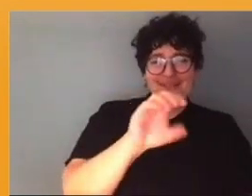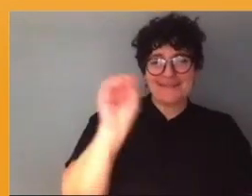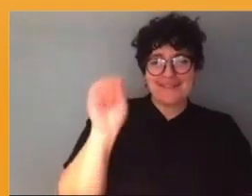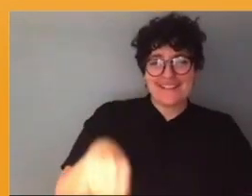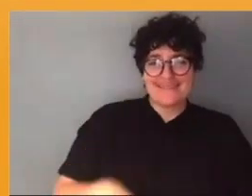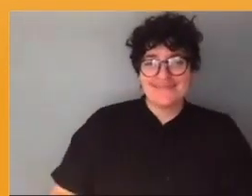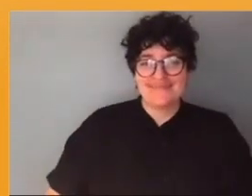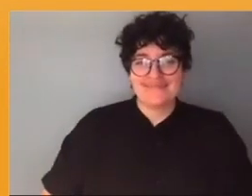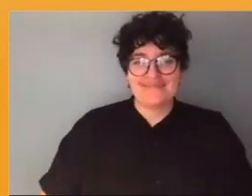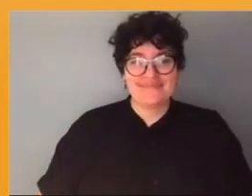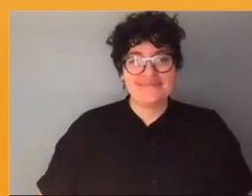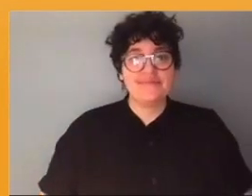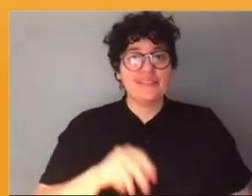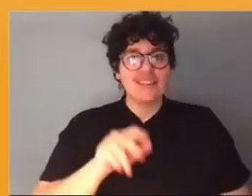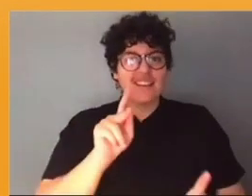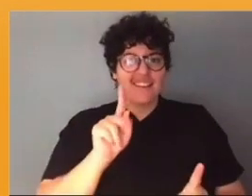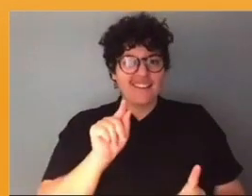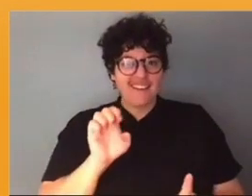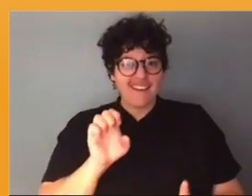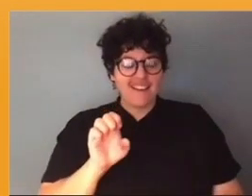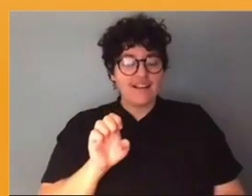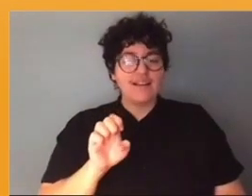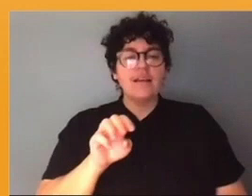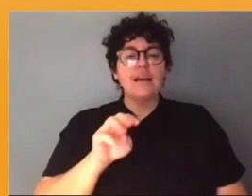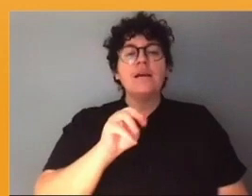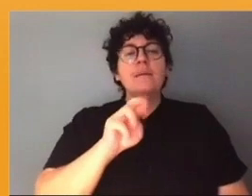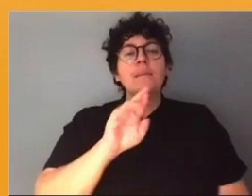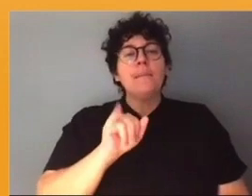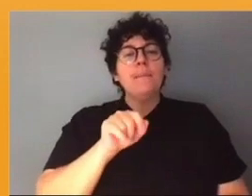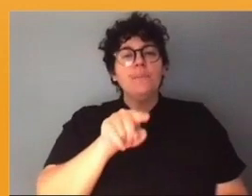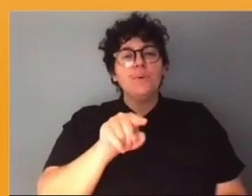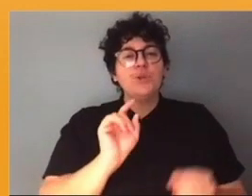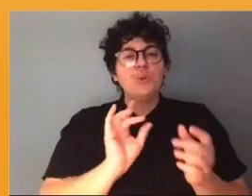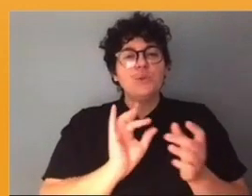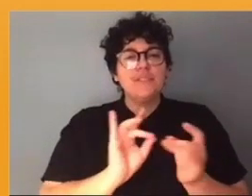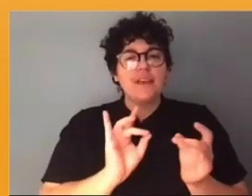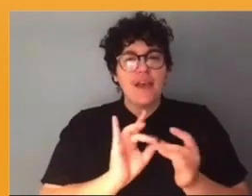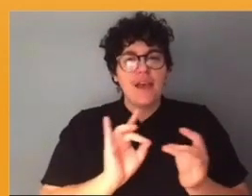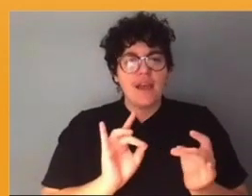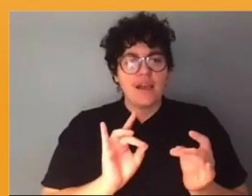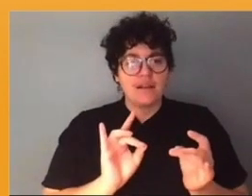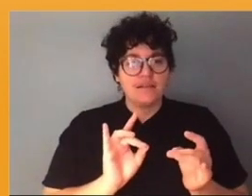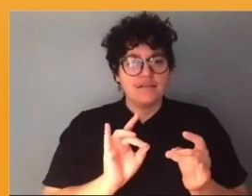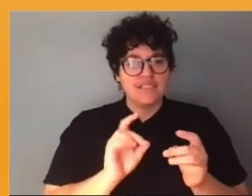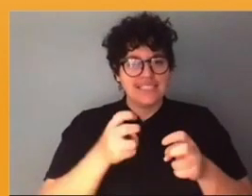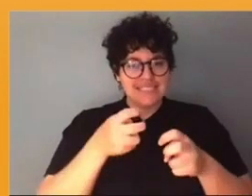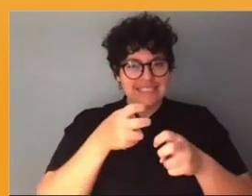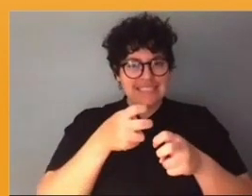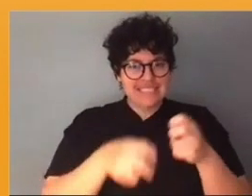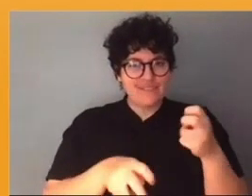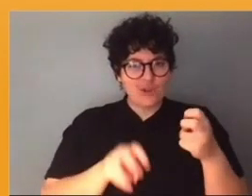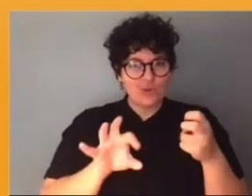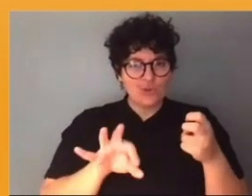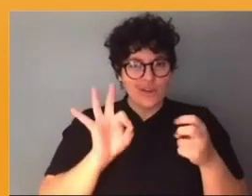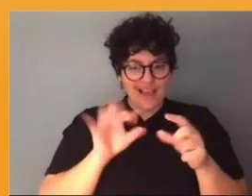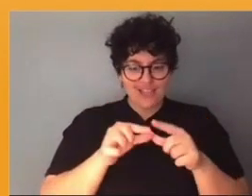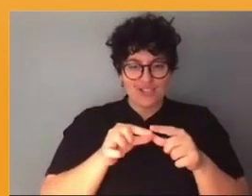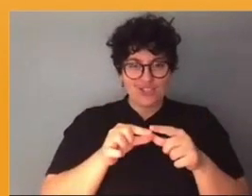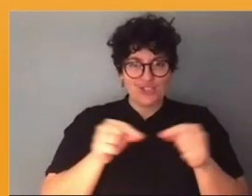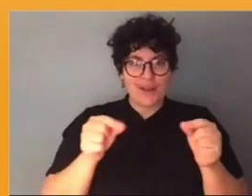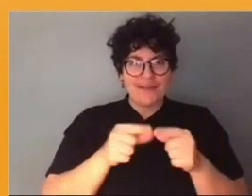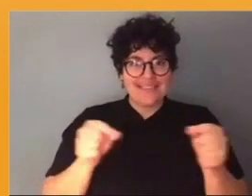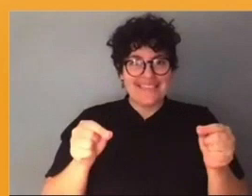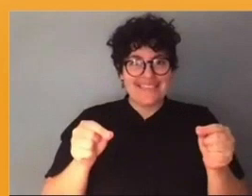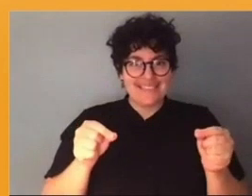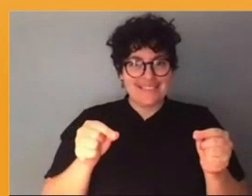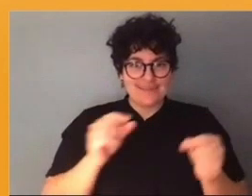Mari, you said it's, and perhaps the reason is it's difficult to find Japanese musicians or